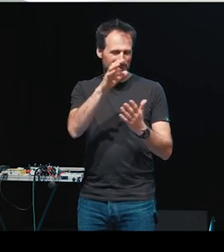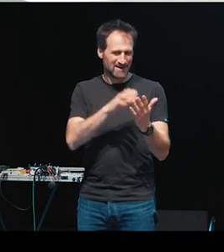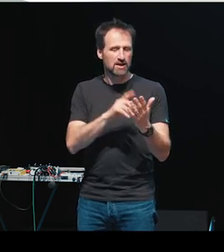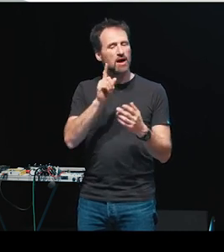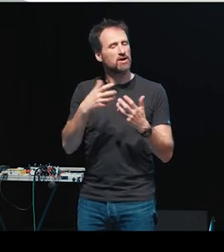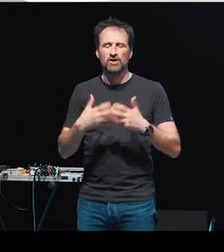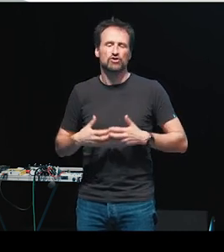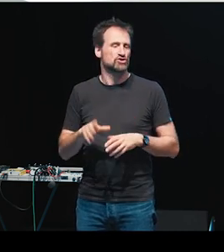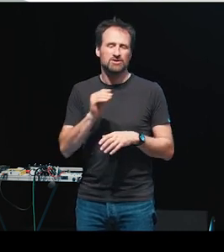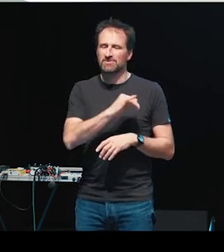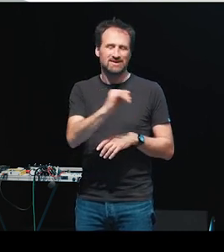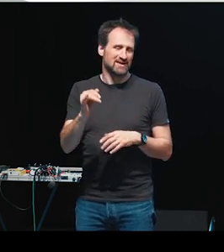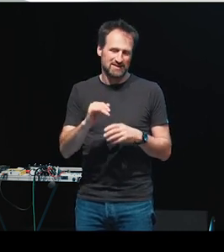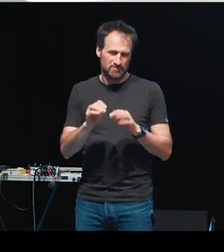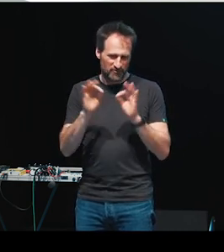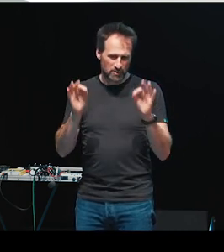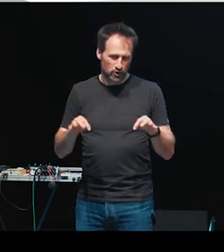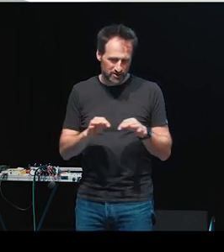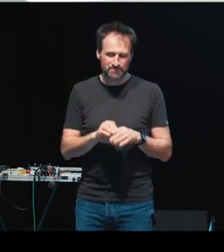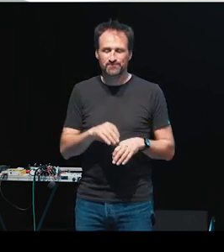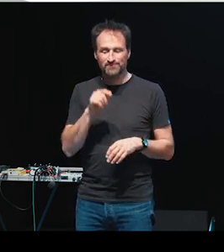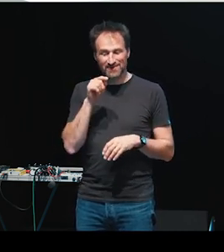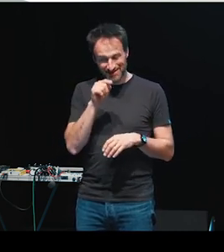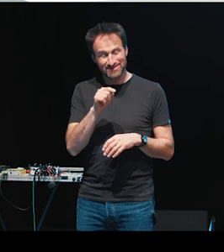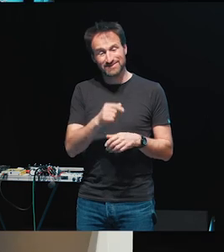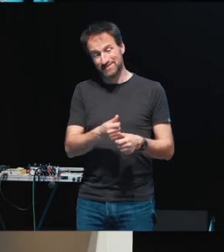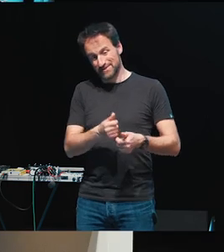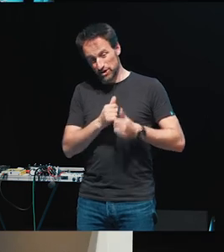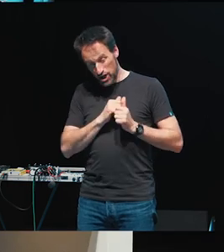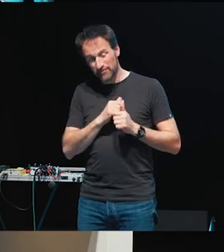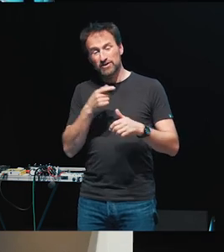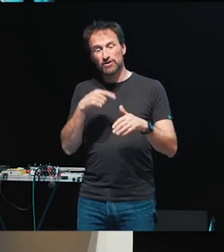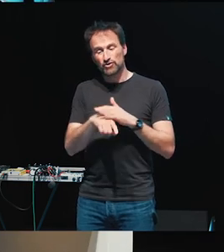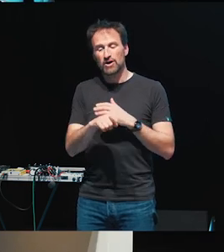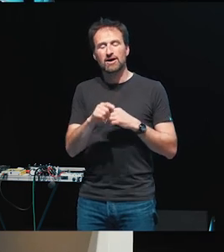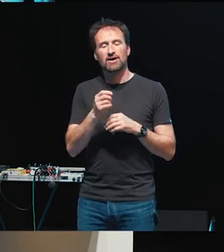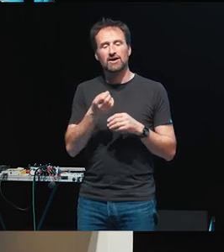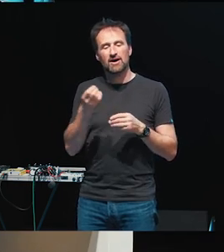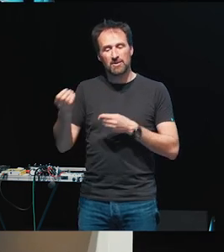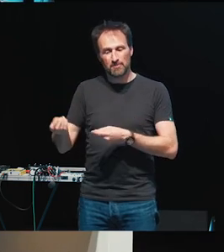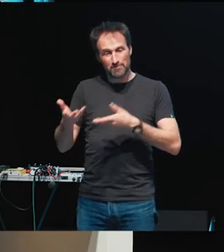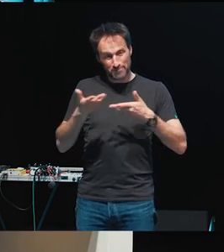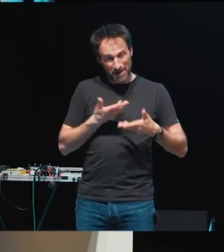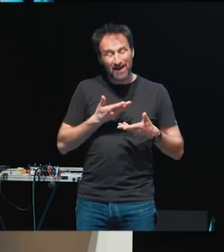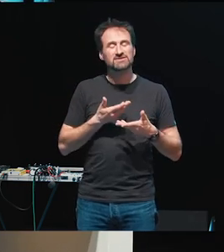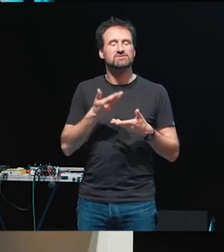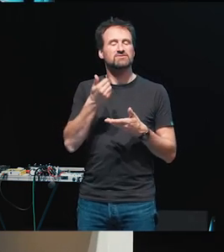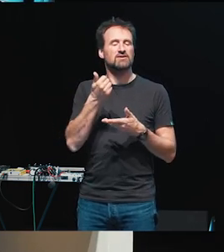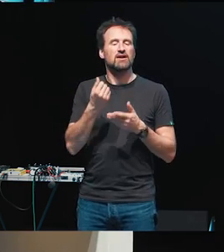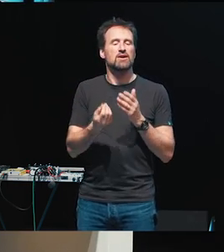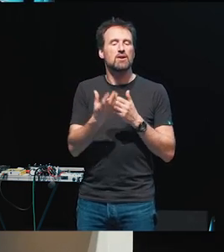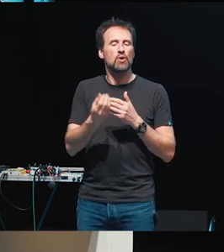Vue framework. And they help you solve this problem by passing a loading state object of all the deferred fields that are currently